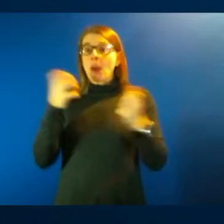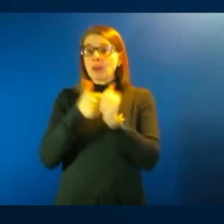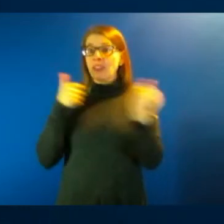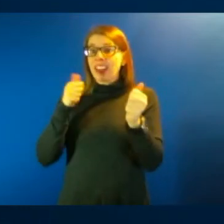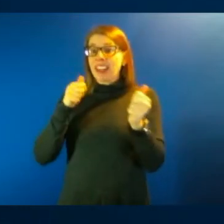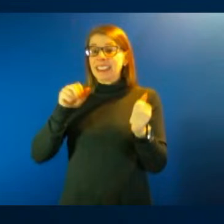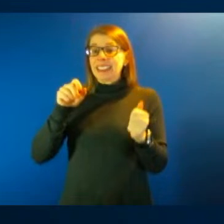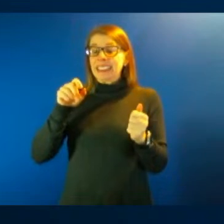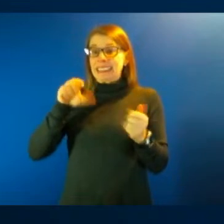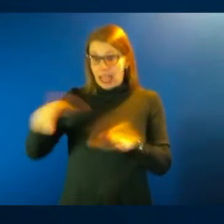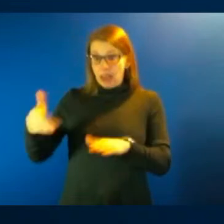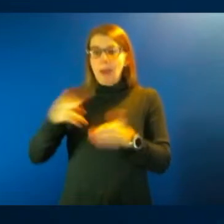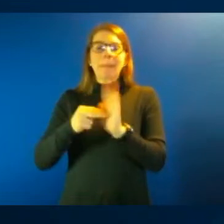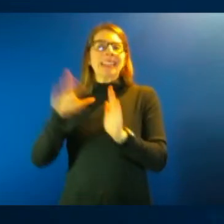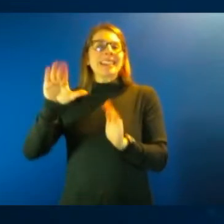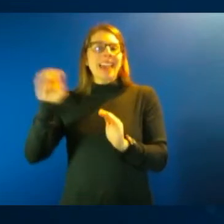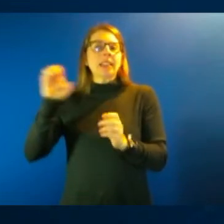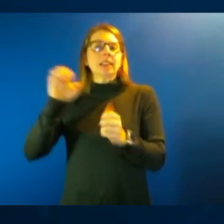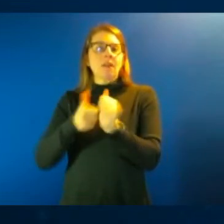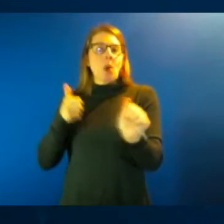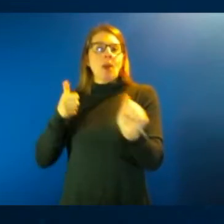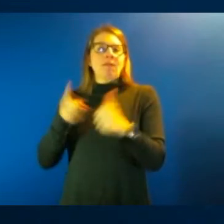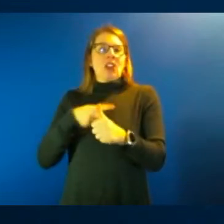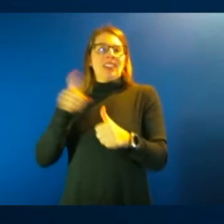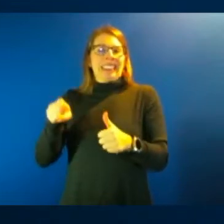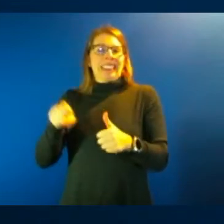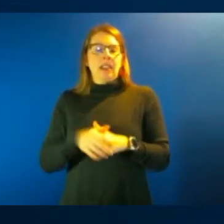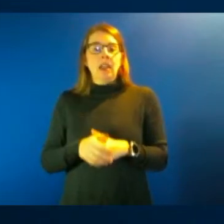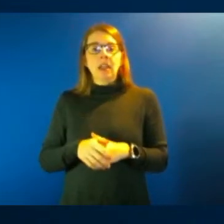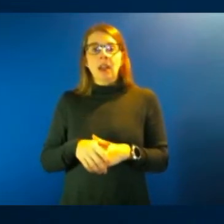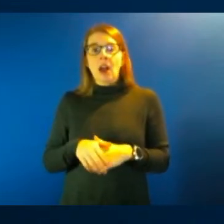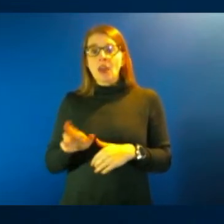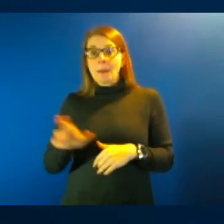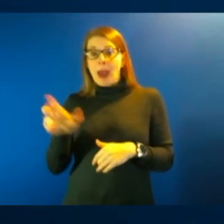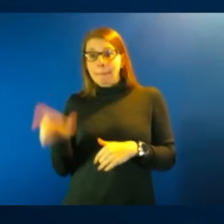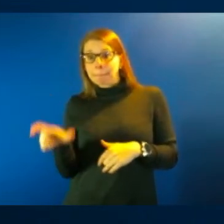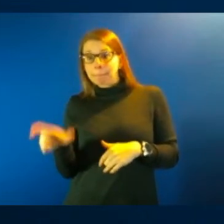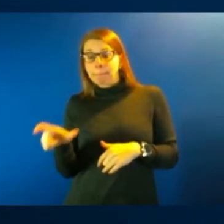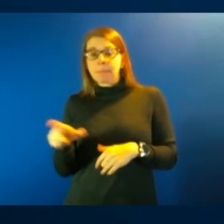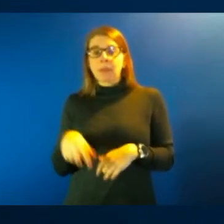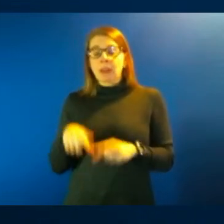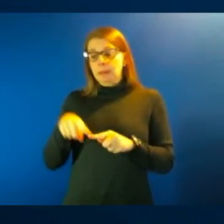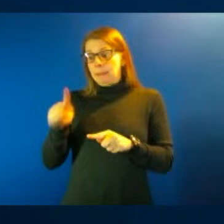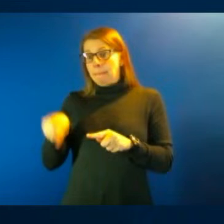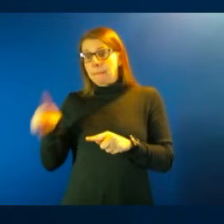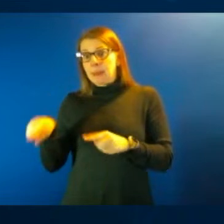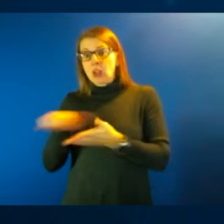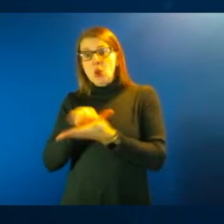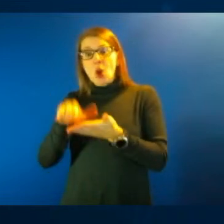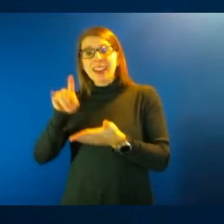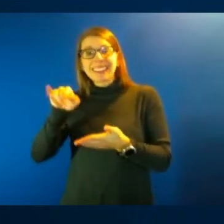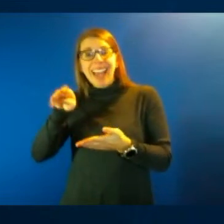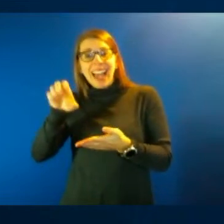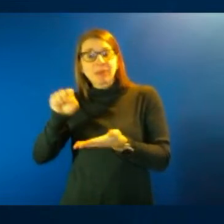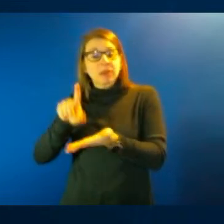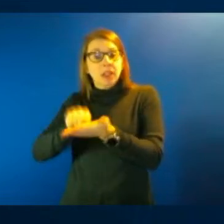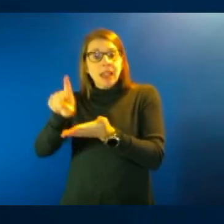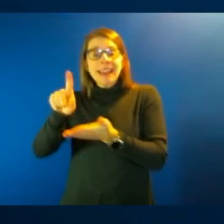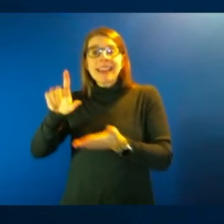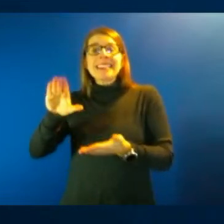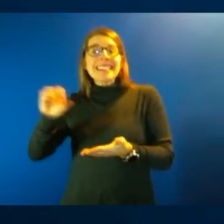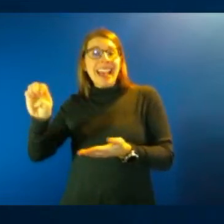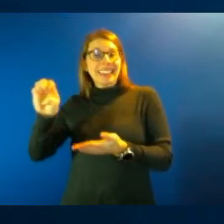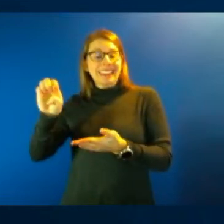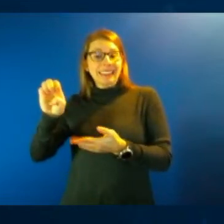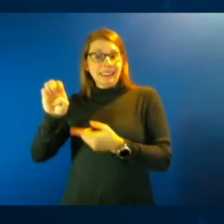place. And if we look at the graph on the bottom right from the New York Times that looks specifically at the Kansas City metro, we can see that cases are rising. So